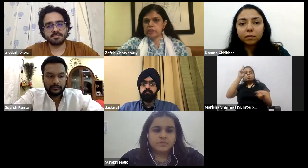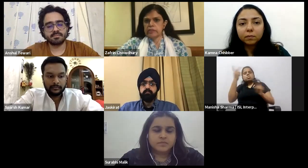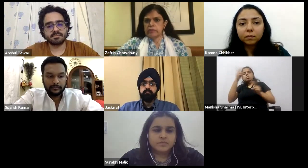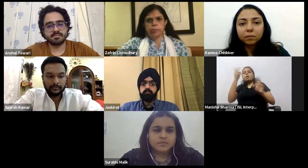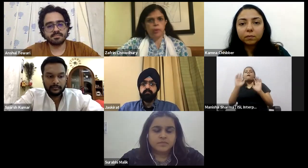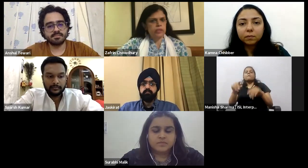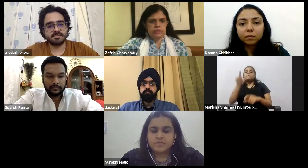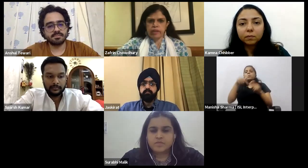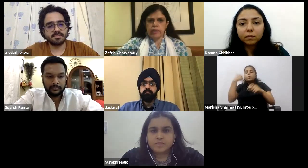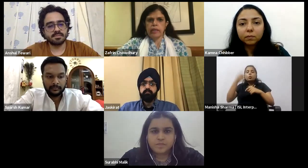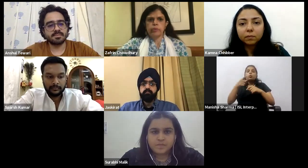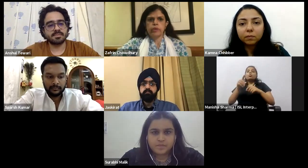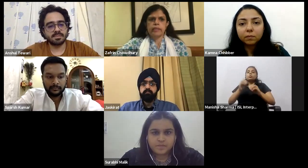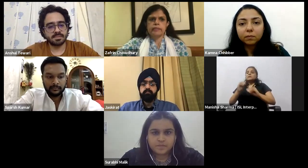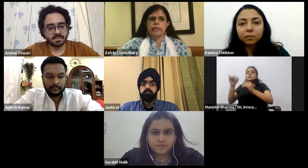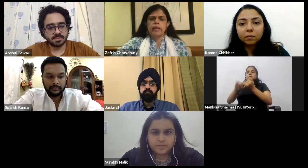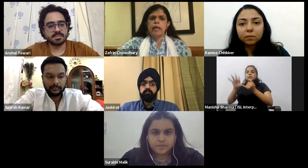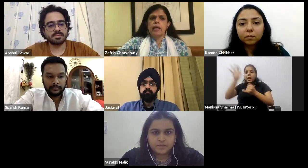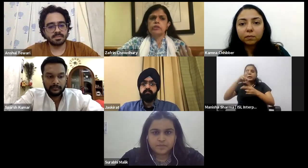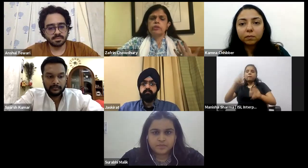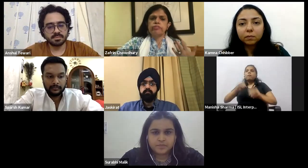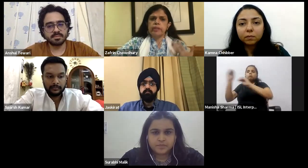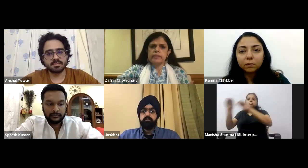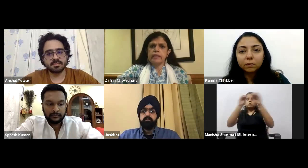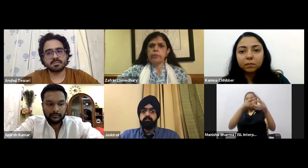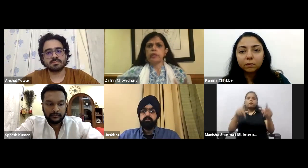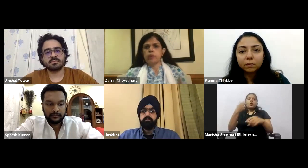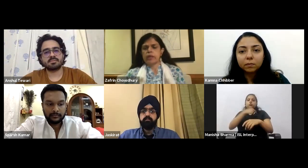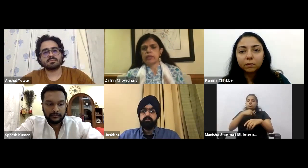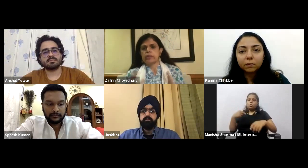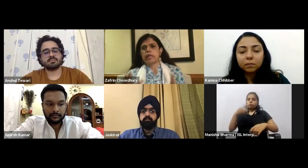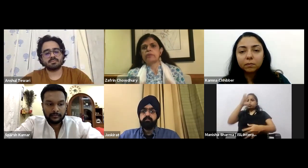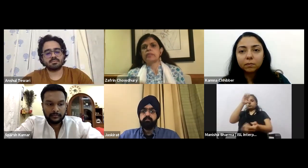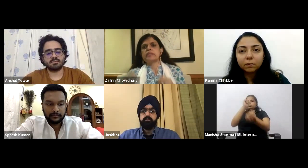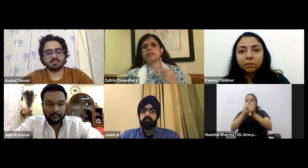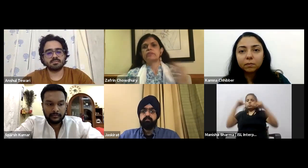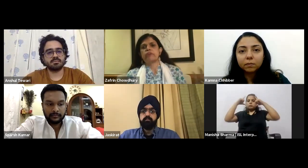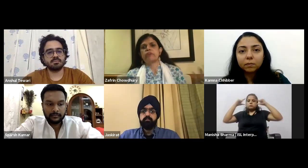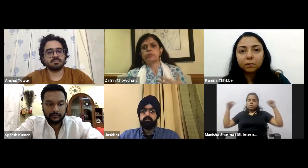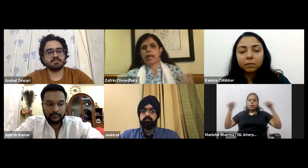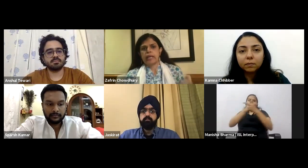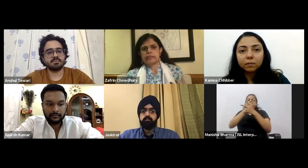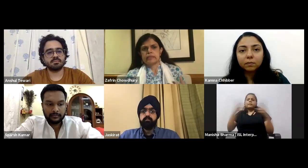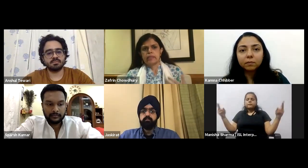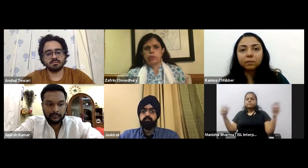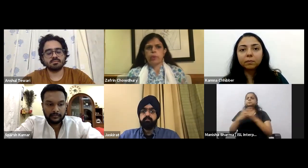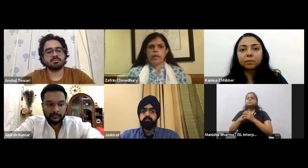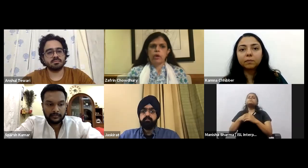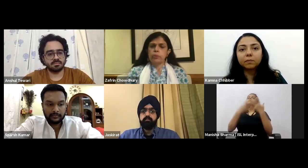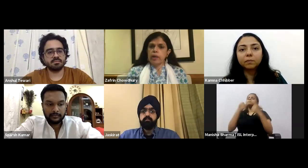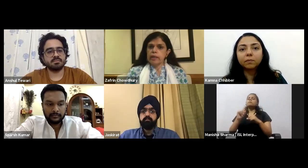workers, emergency responders, frontline workers. So firstly, we wanted to address it from 2